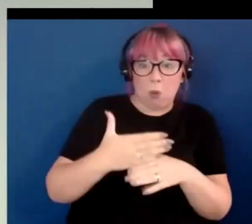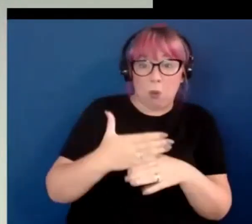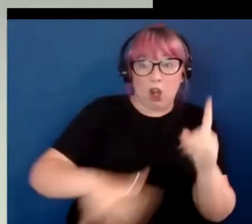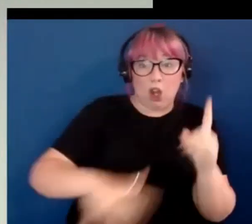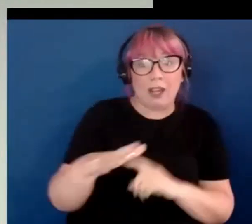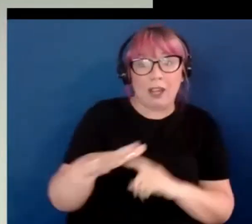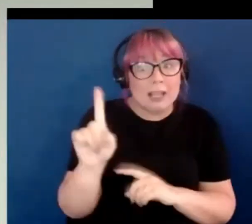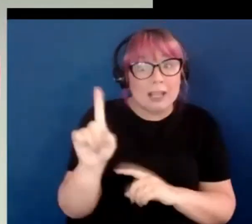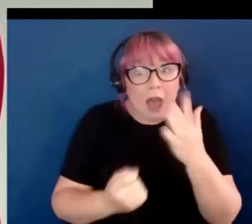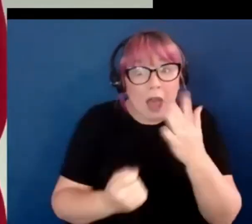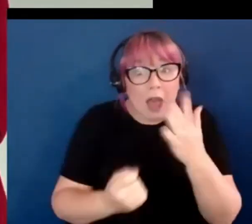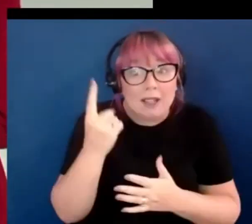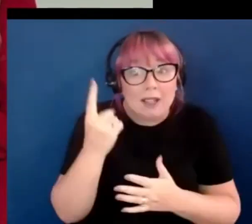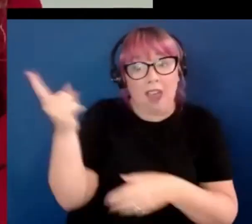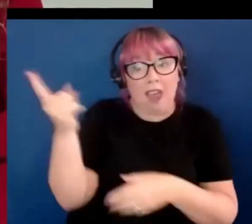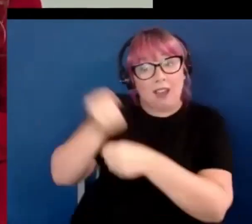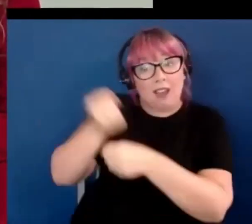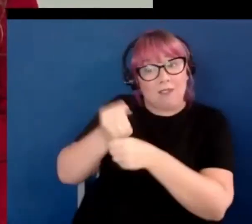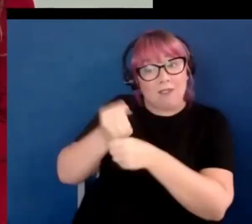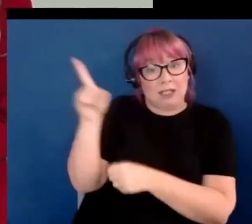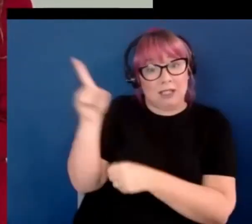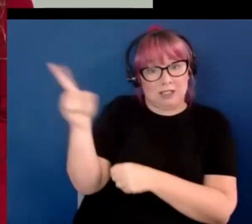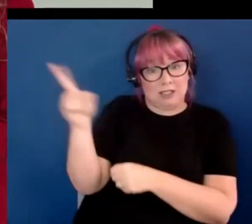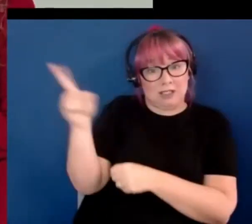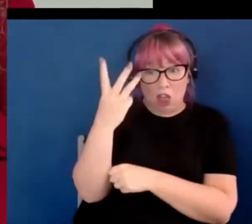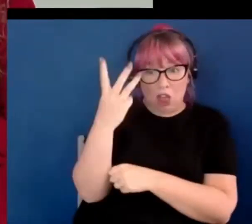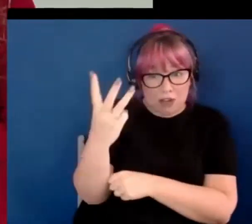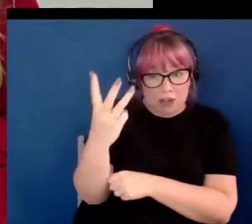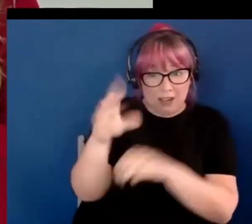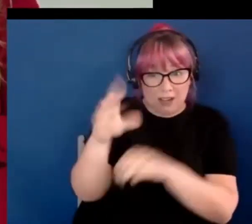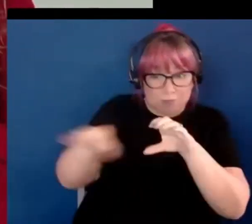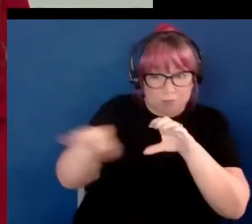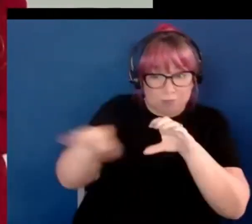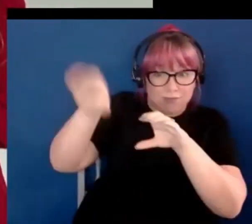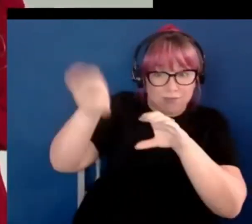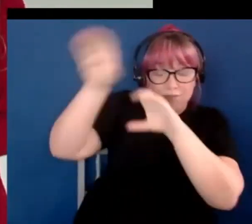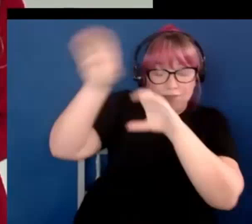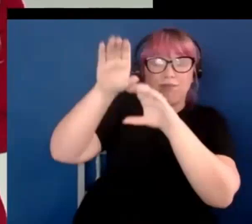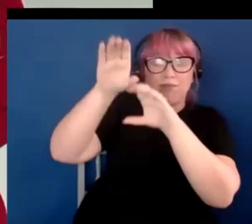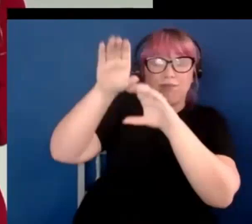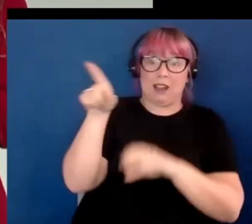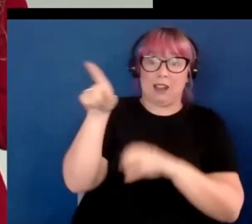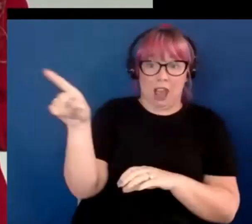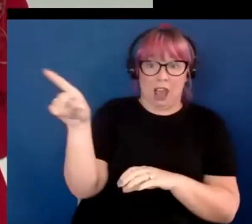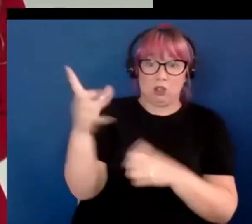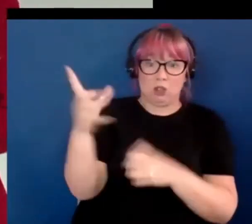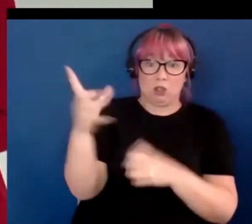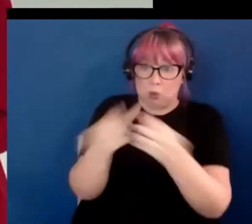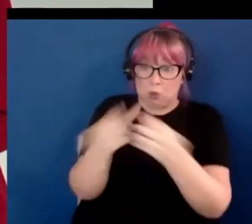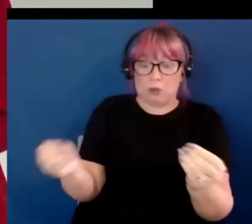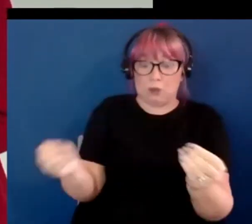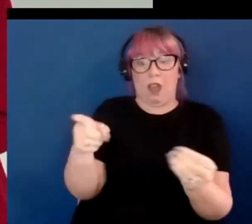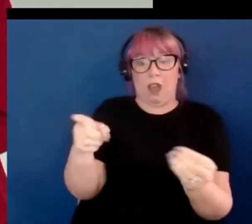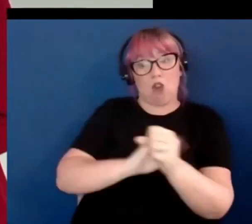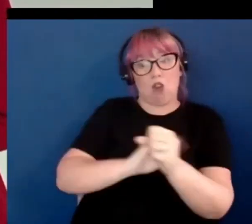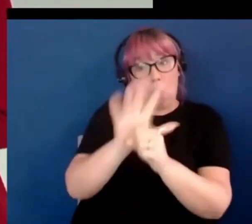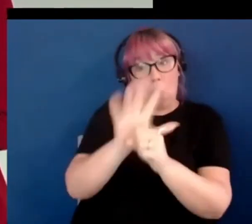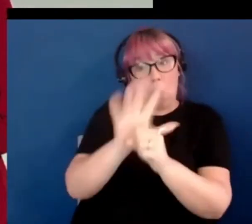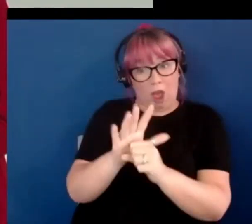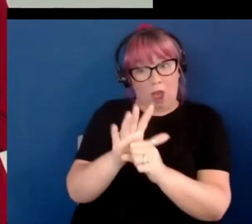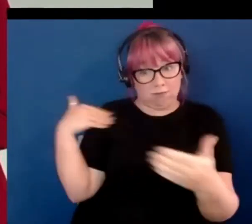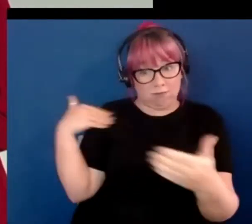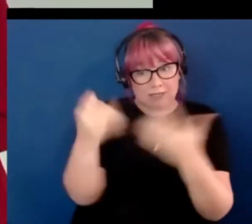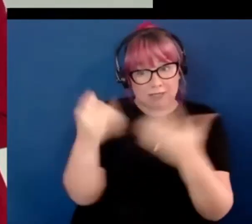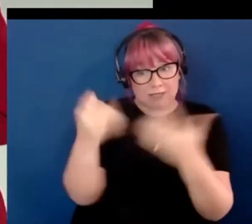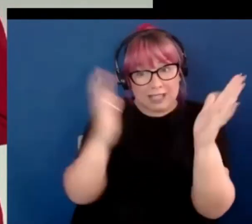over 3 times that amount to grappling with coronavirus over just 6 months because in the face of such an emergency,